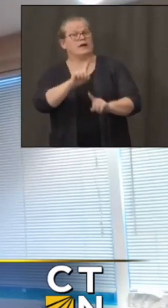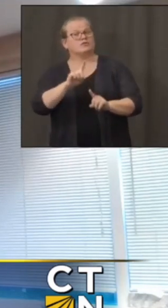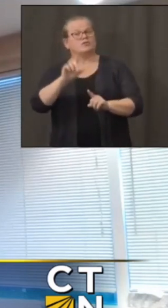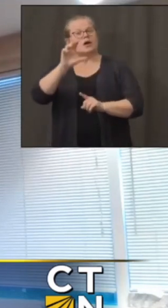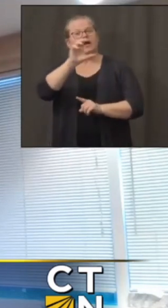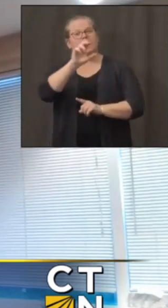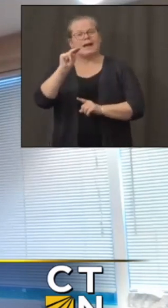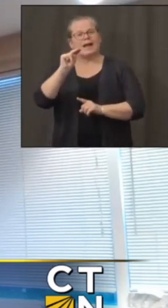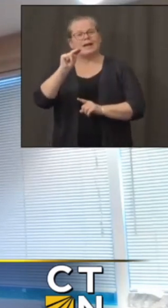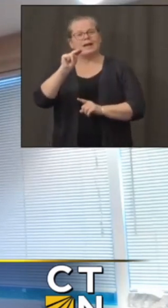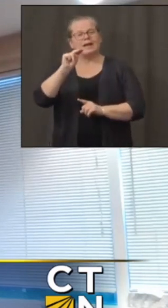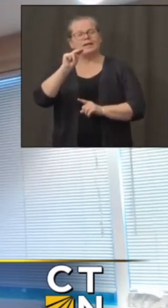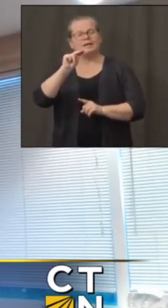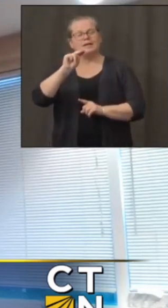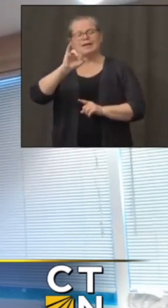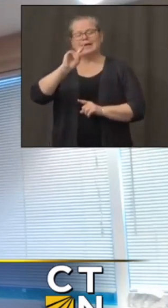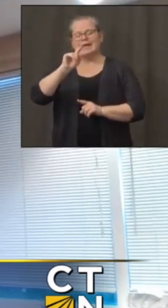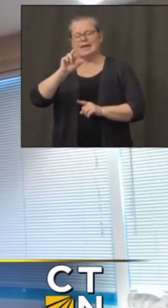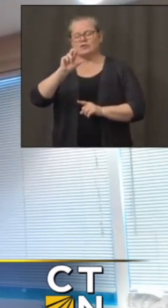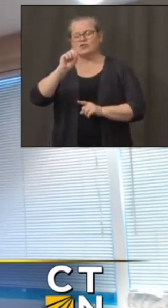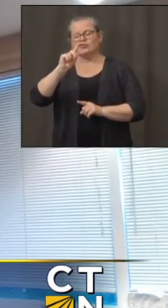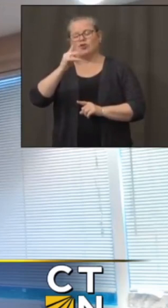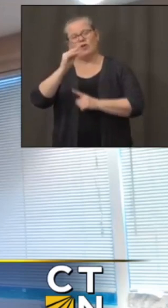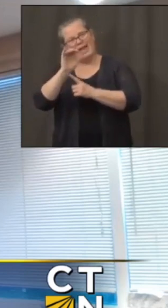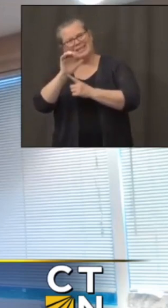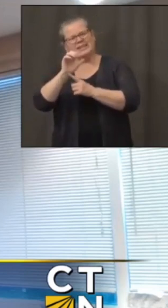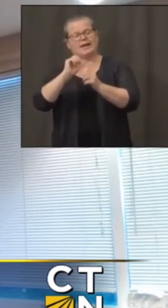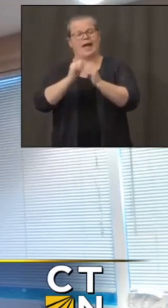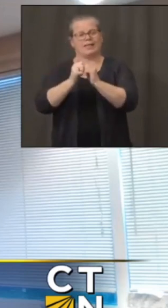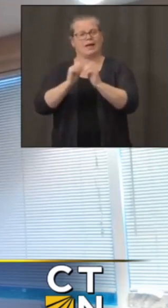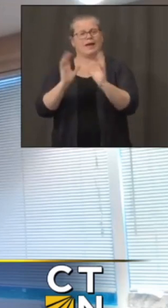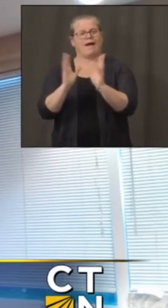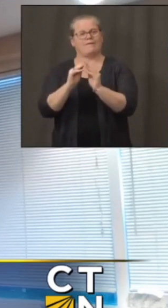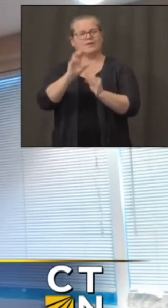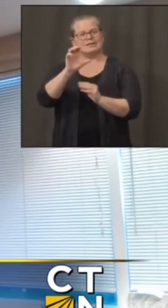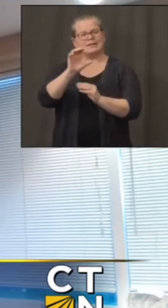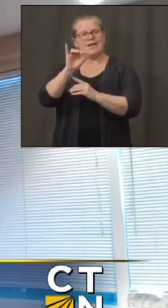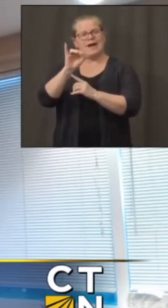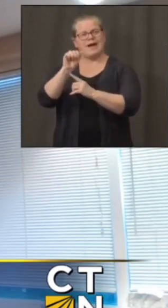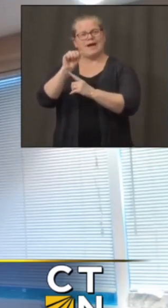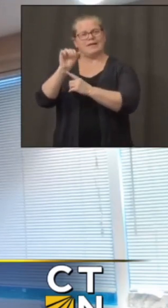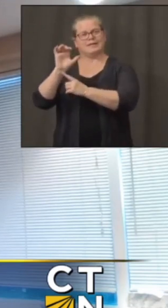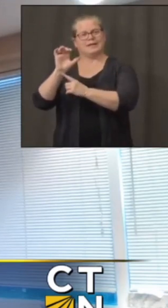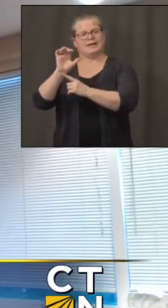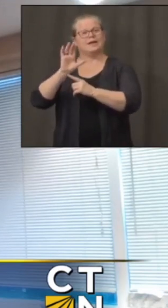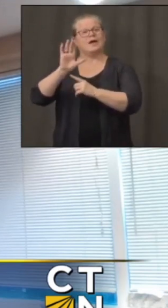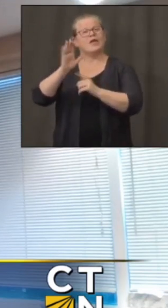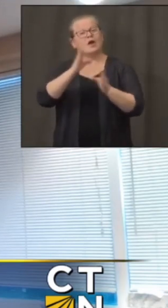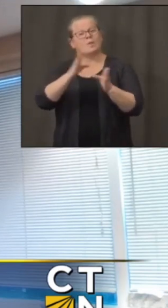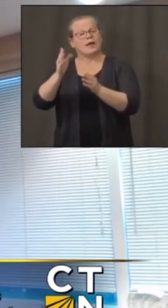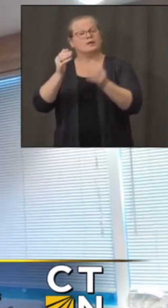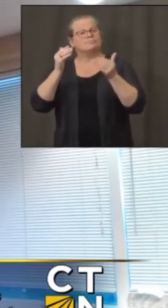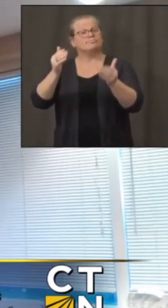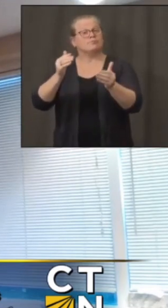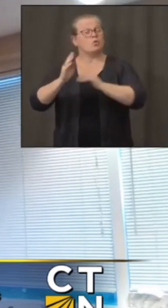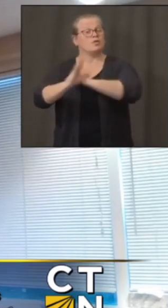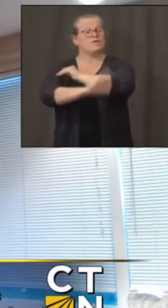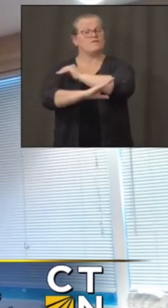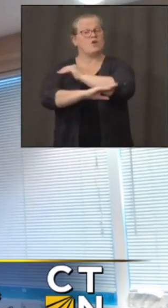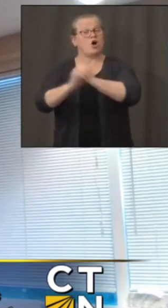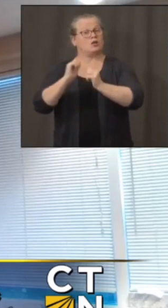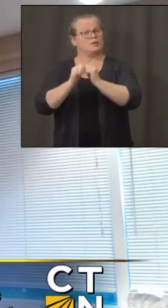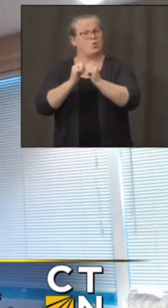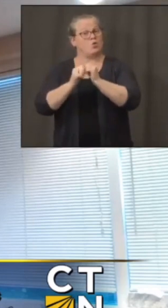Connecticut Interscholastic Athletic Conference on their plans to move forward with fall sports? I know